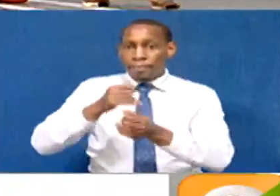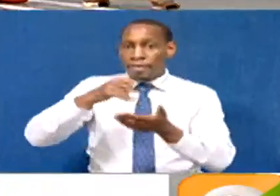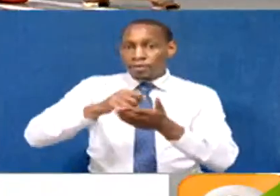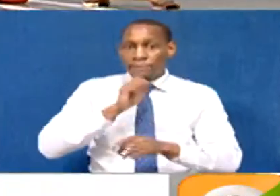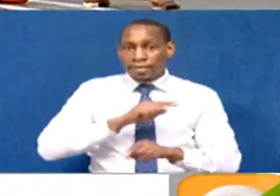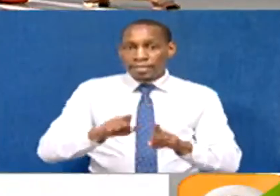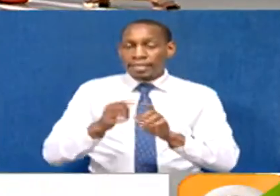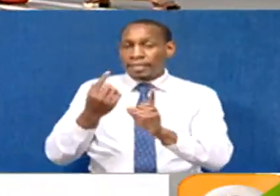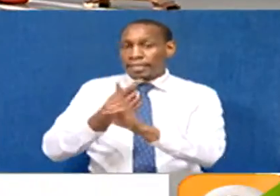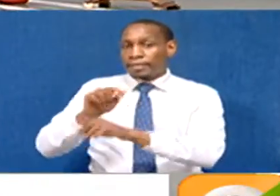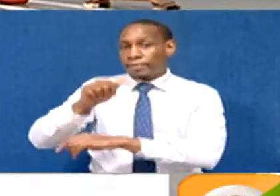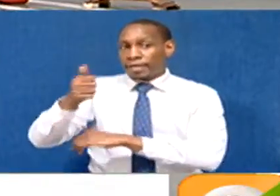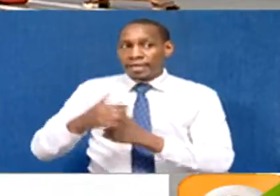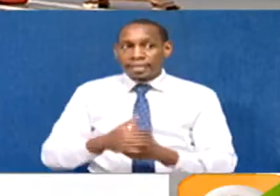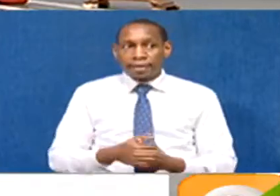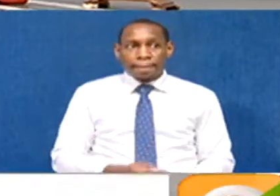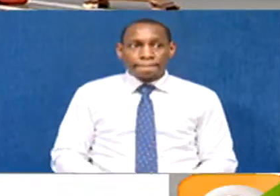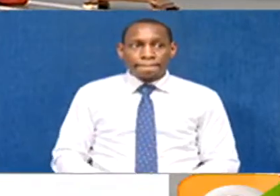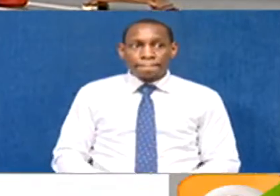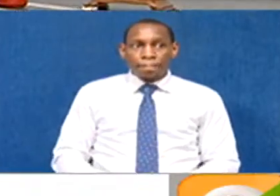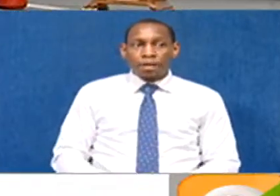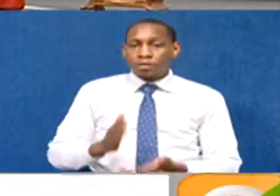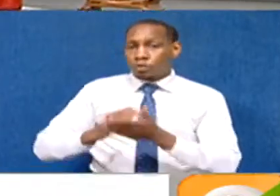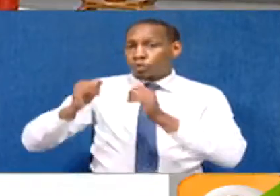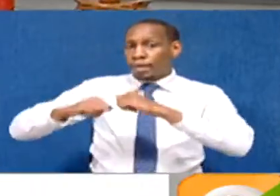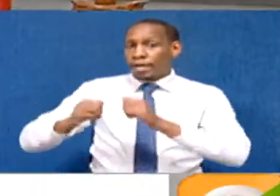them, and there'll be several others.